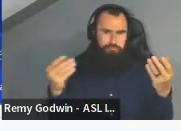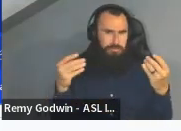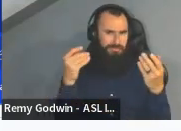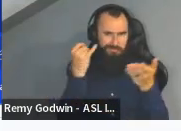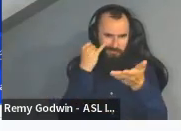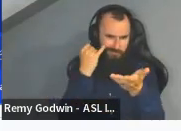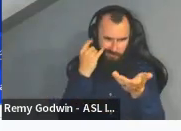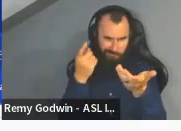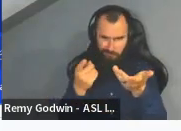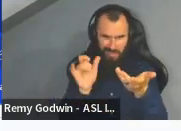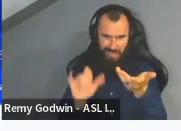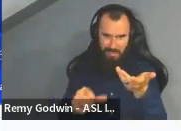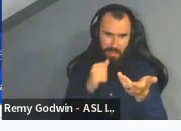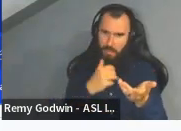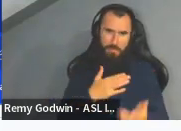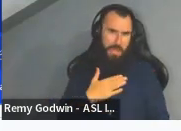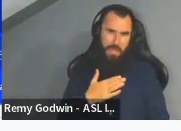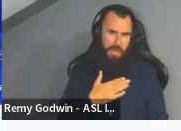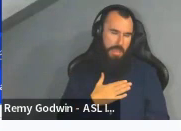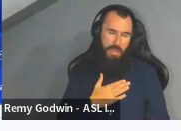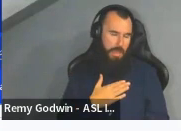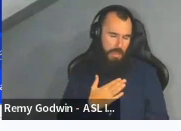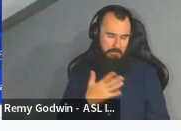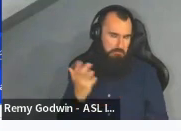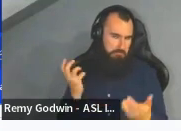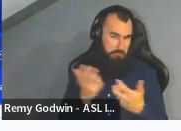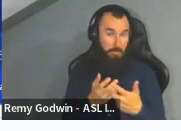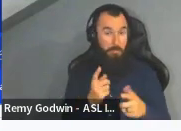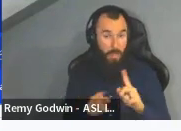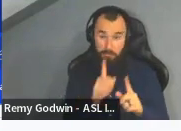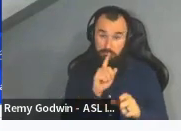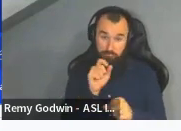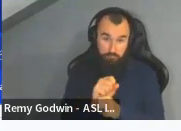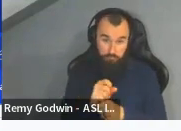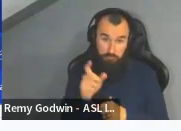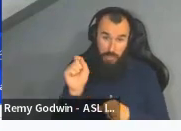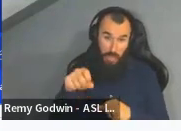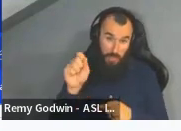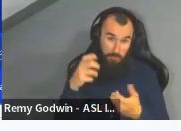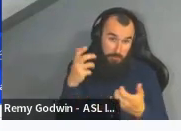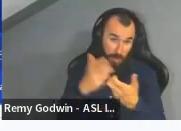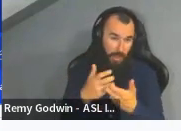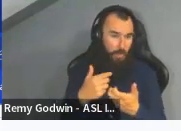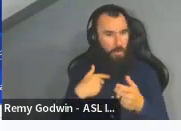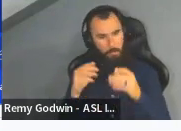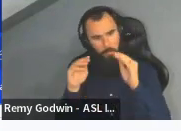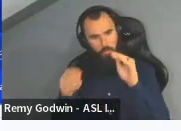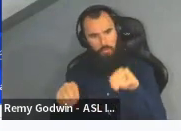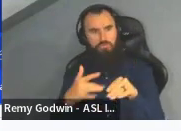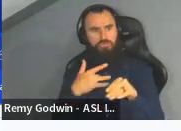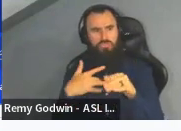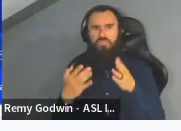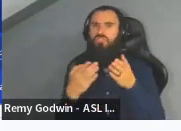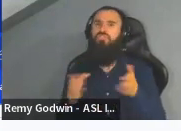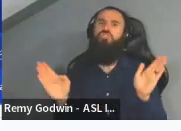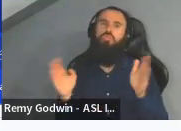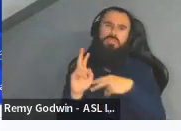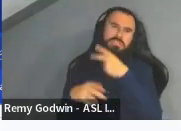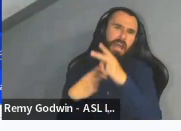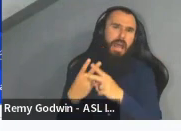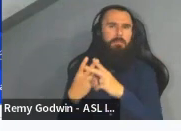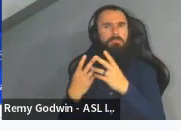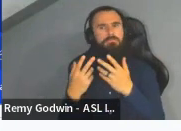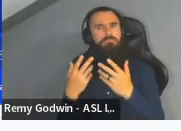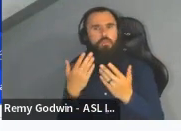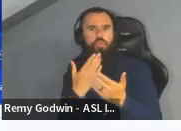are reporting on. But if you are, we've also placed like what type of information would be relevant